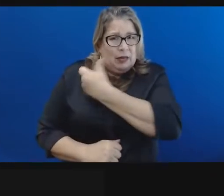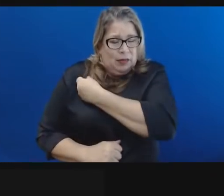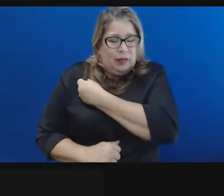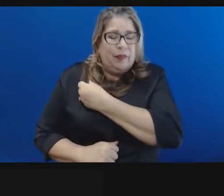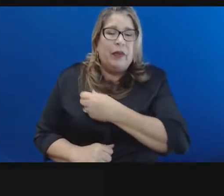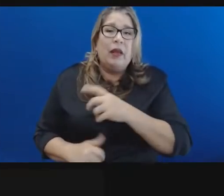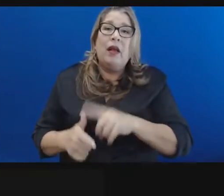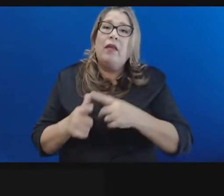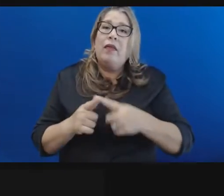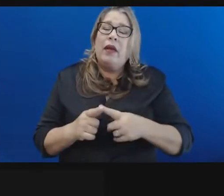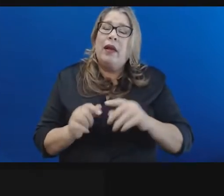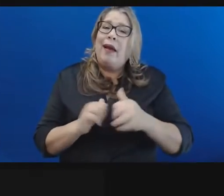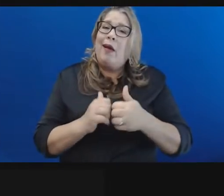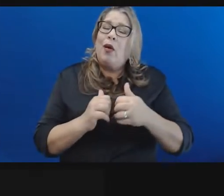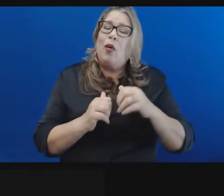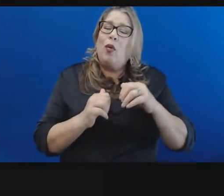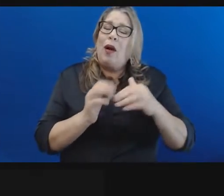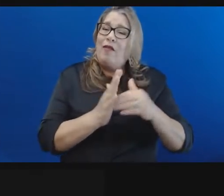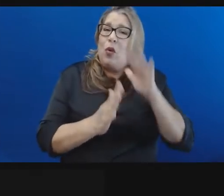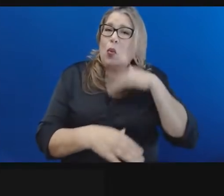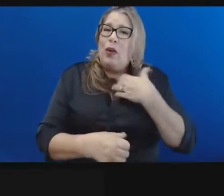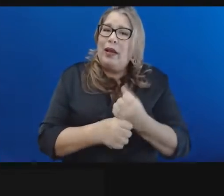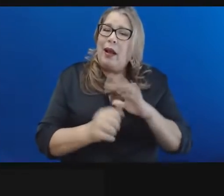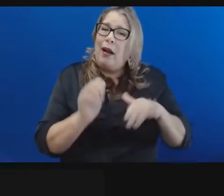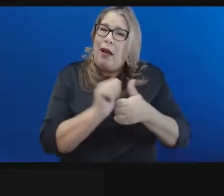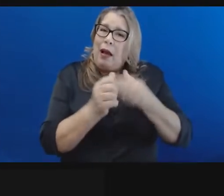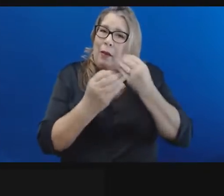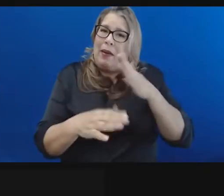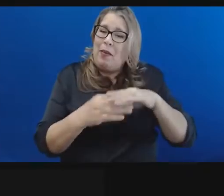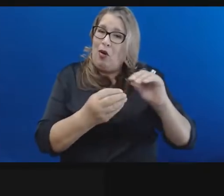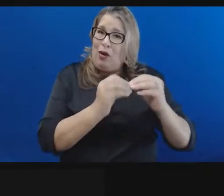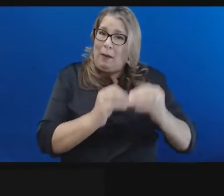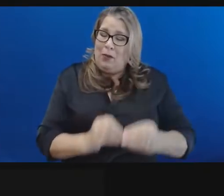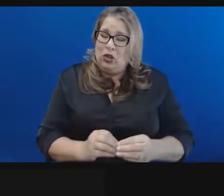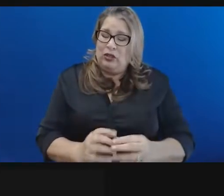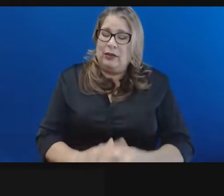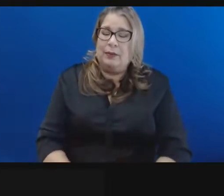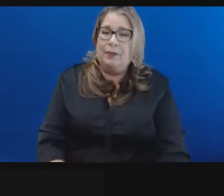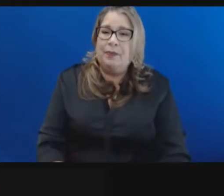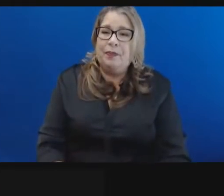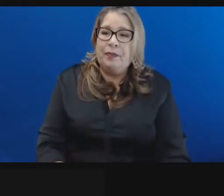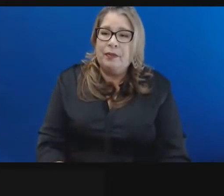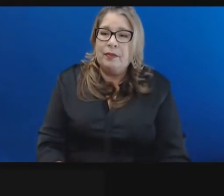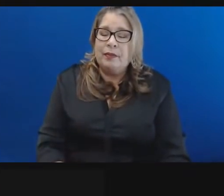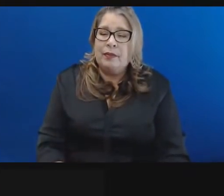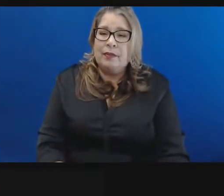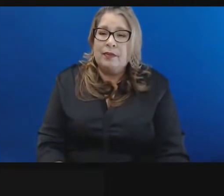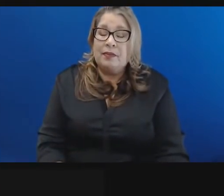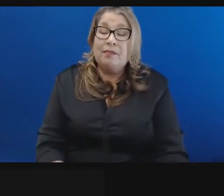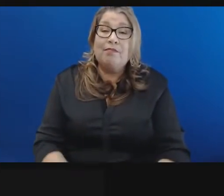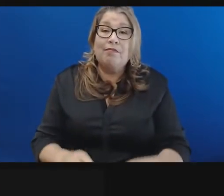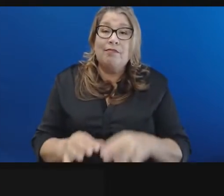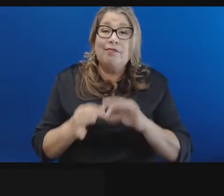numbers? So yes, the number I saw last night is it's about I think it's